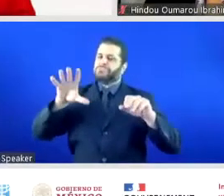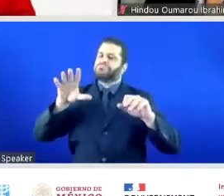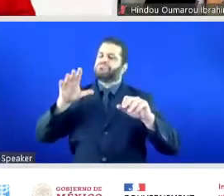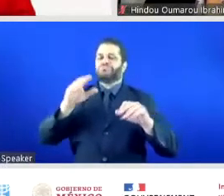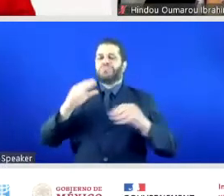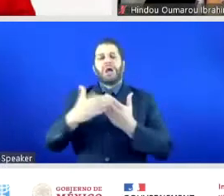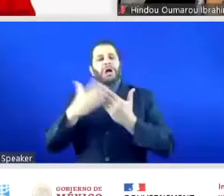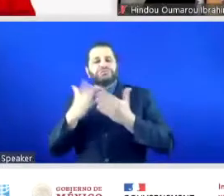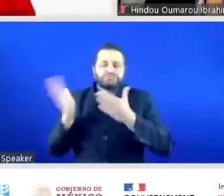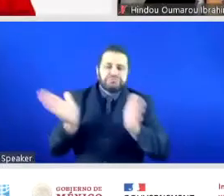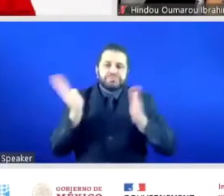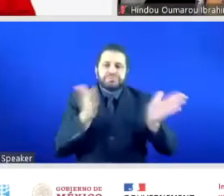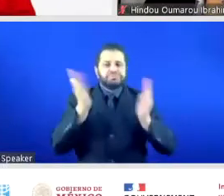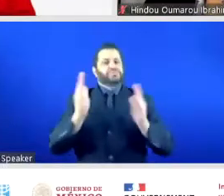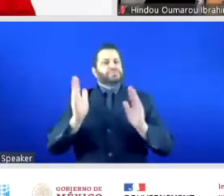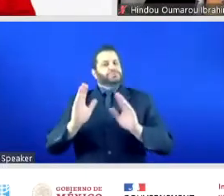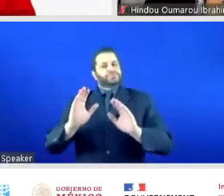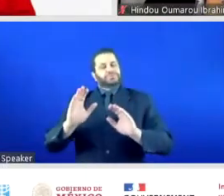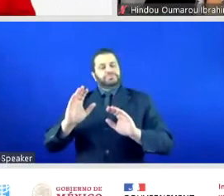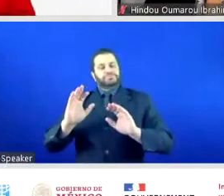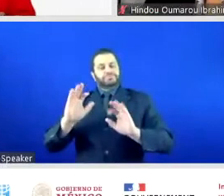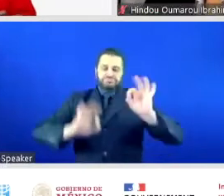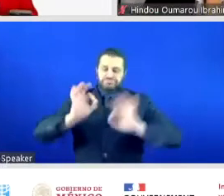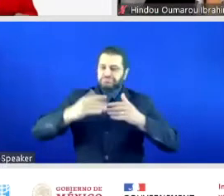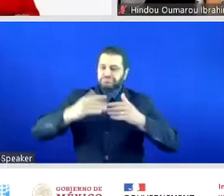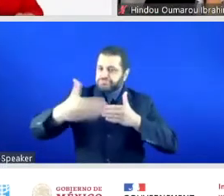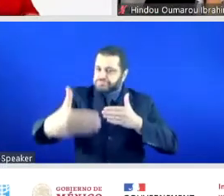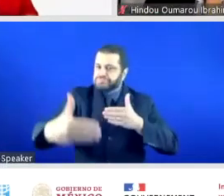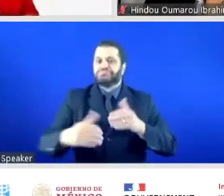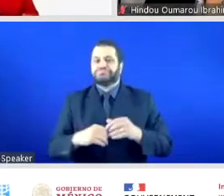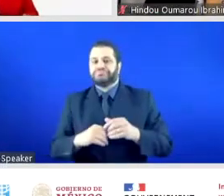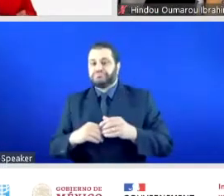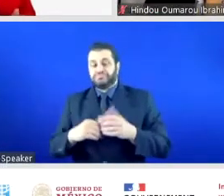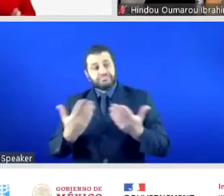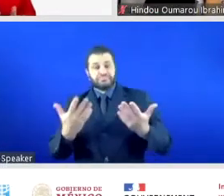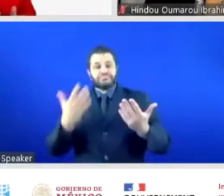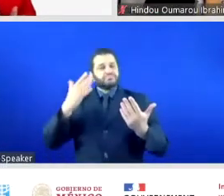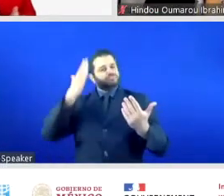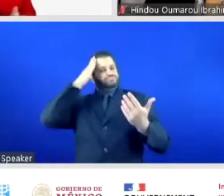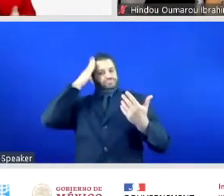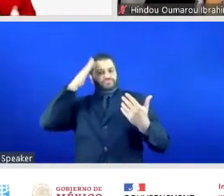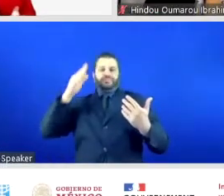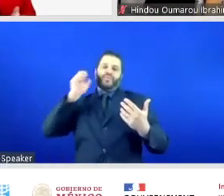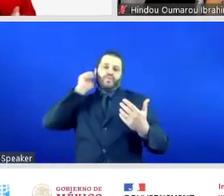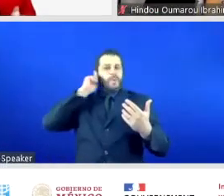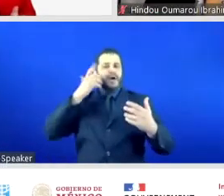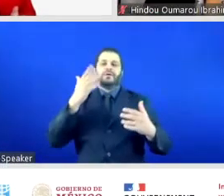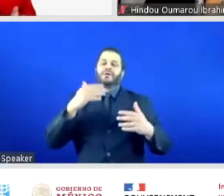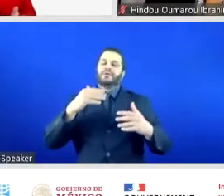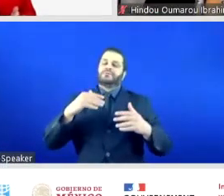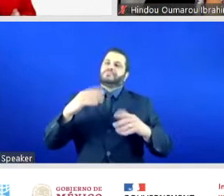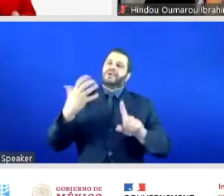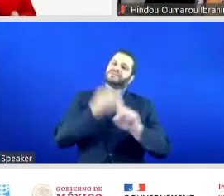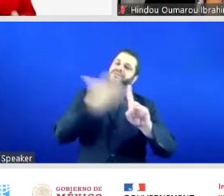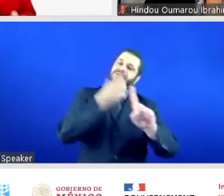companies, in governments. And maybe one of the big conclusions we had last year at the festival, on all these